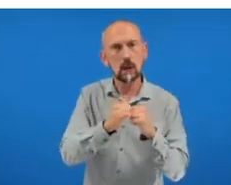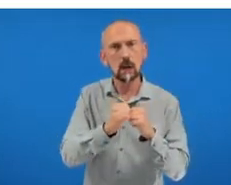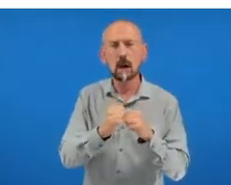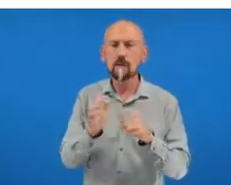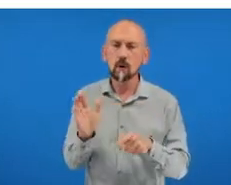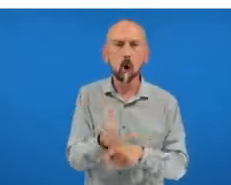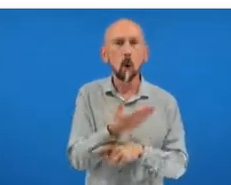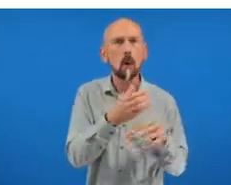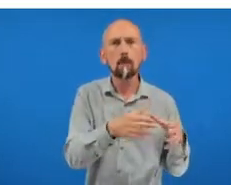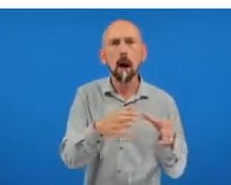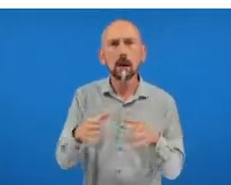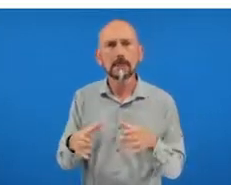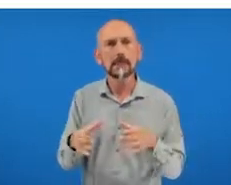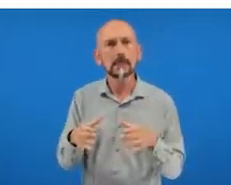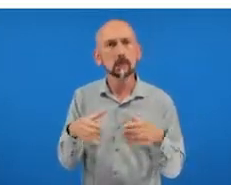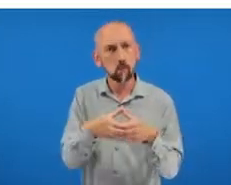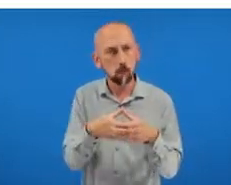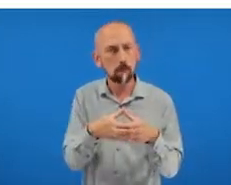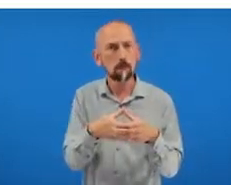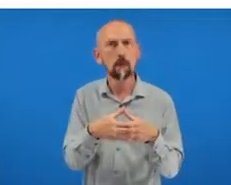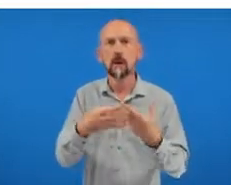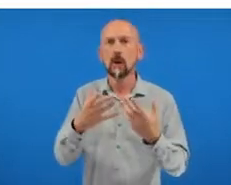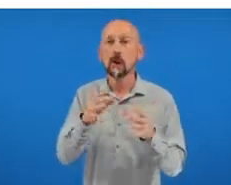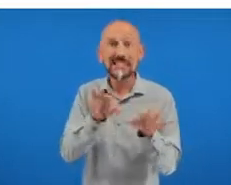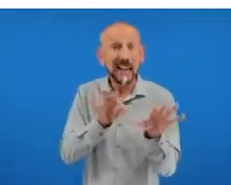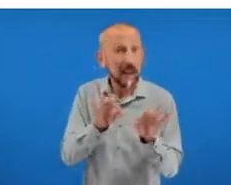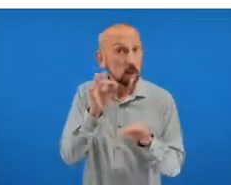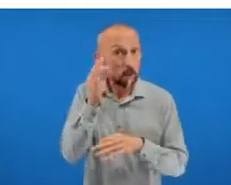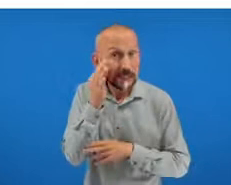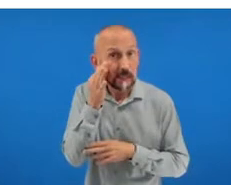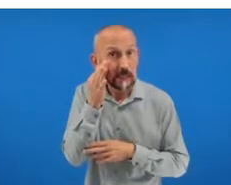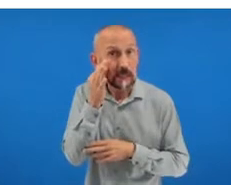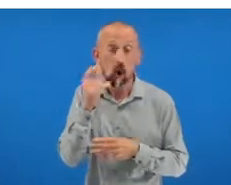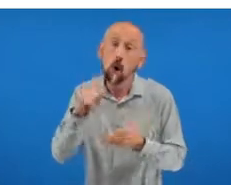select committees and in terms of their local MPs as well.